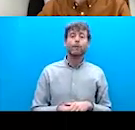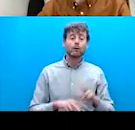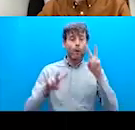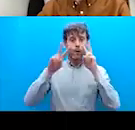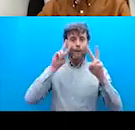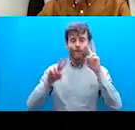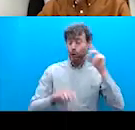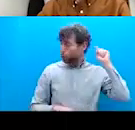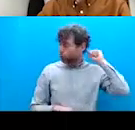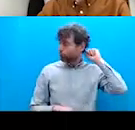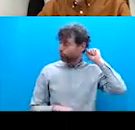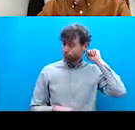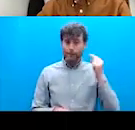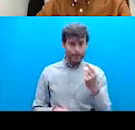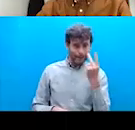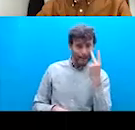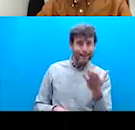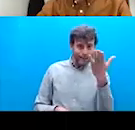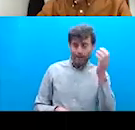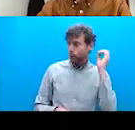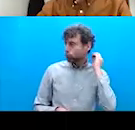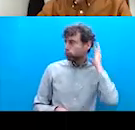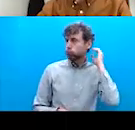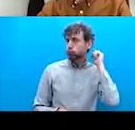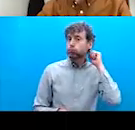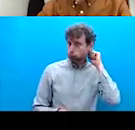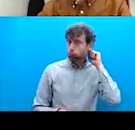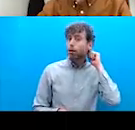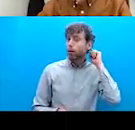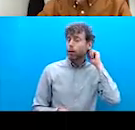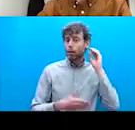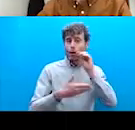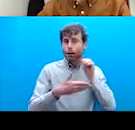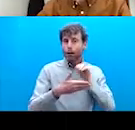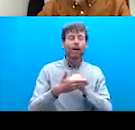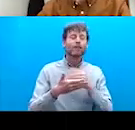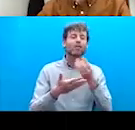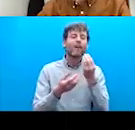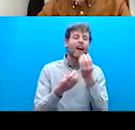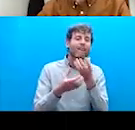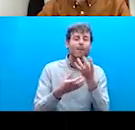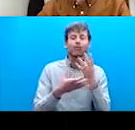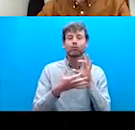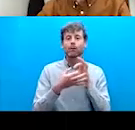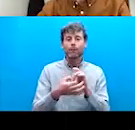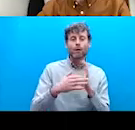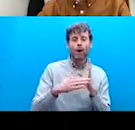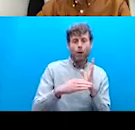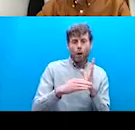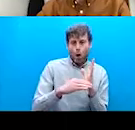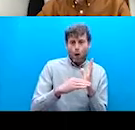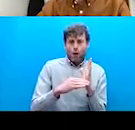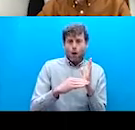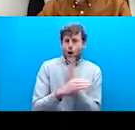see in the maps here, encoded information only in some of the early time bits.